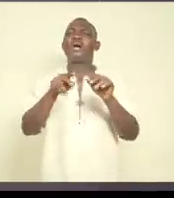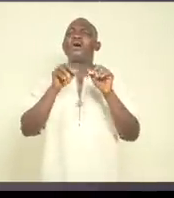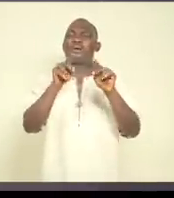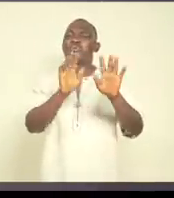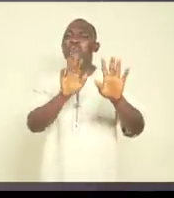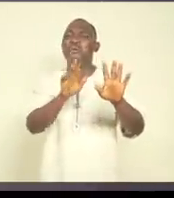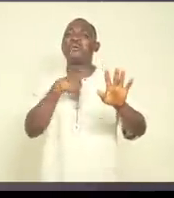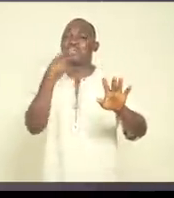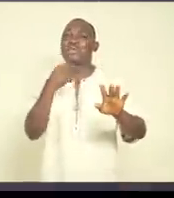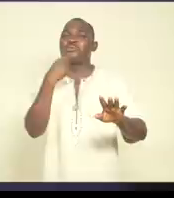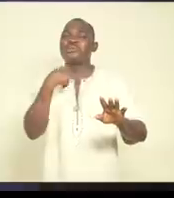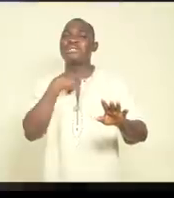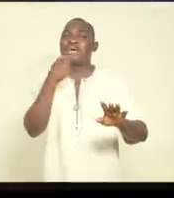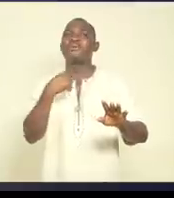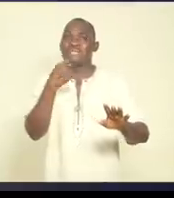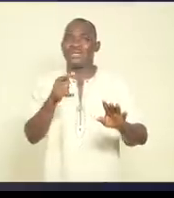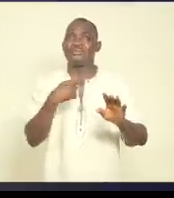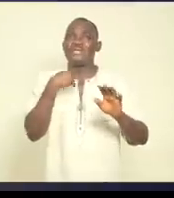I have it inside me.